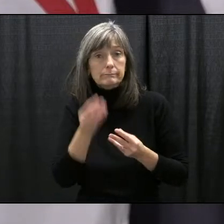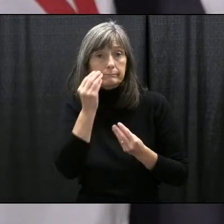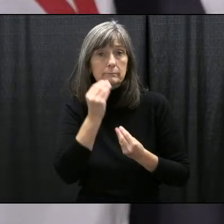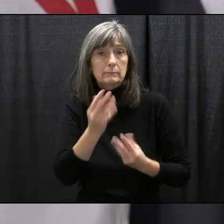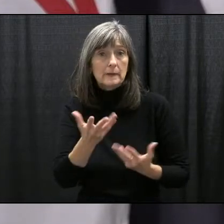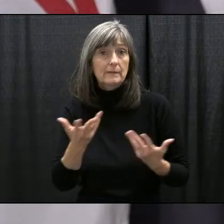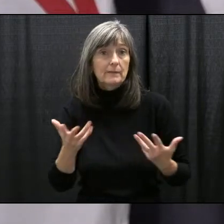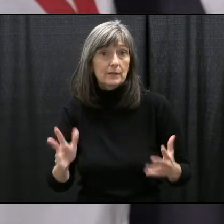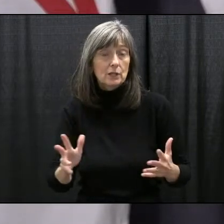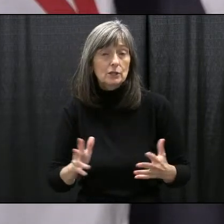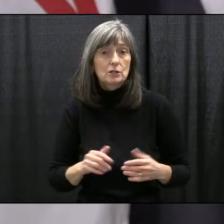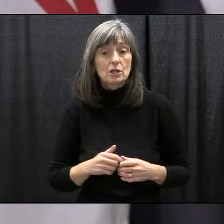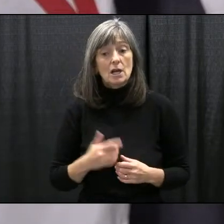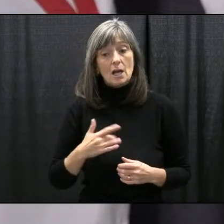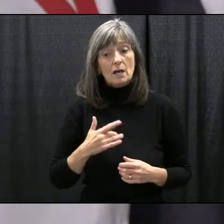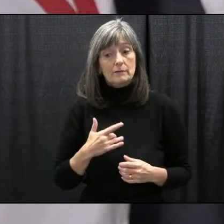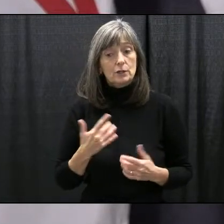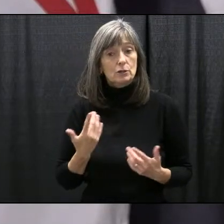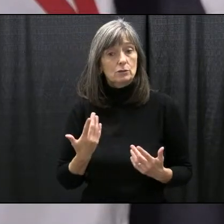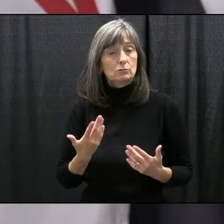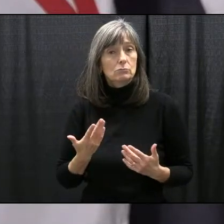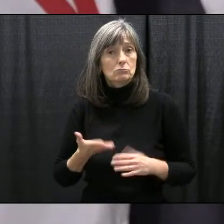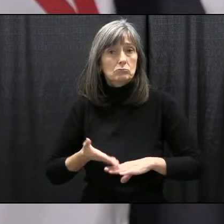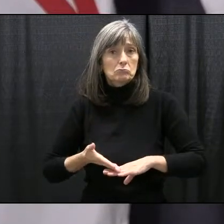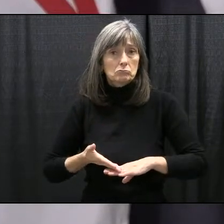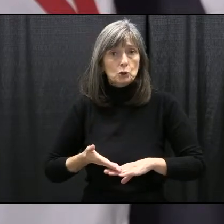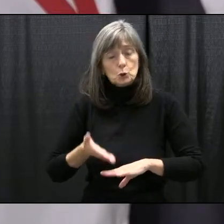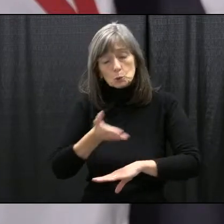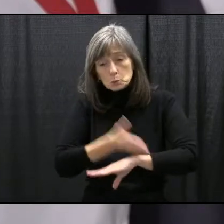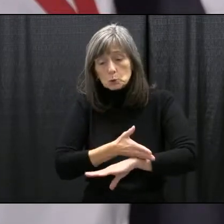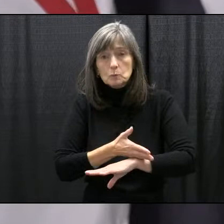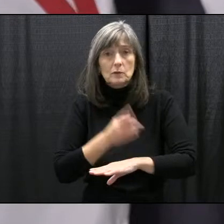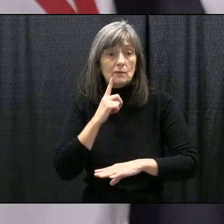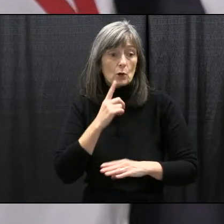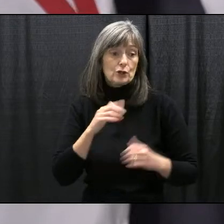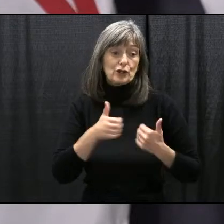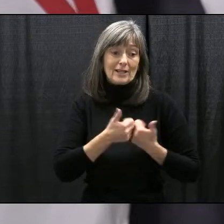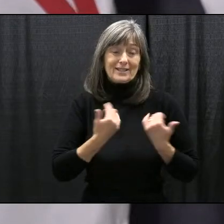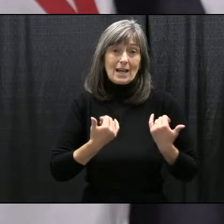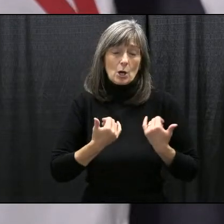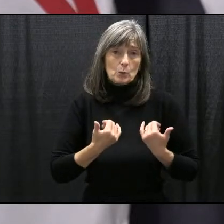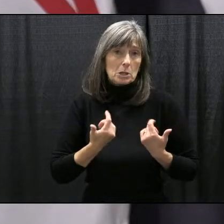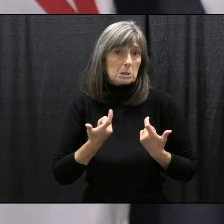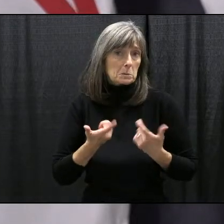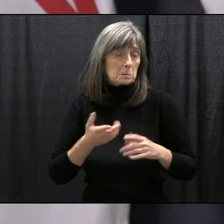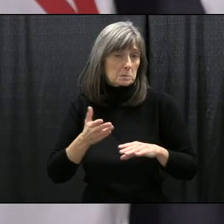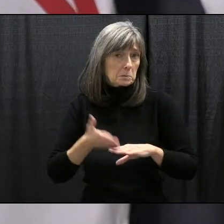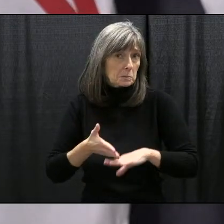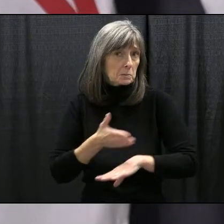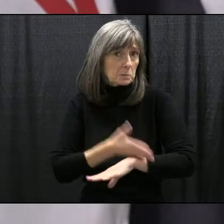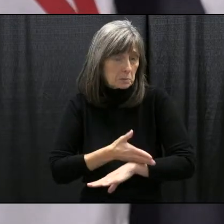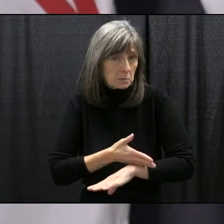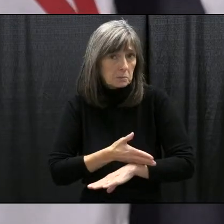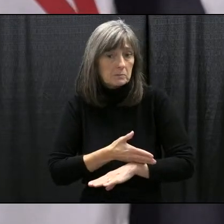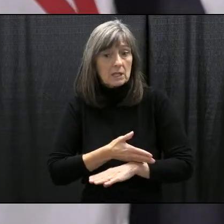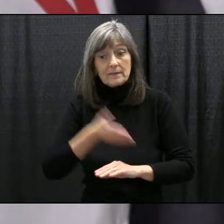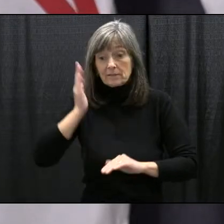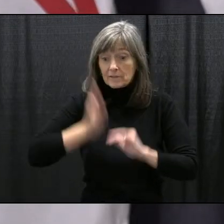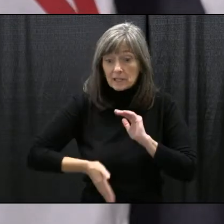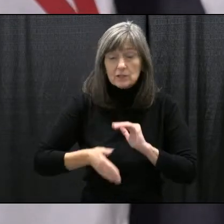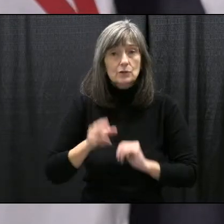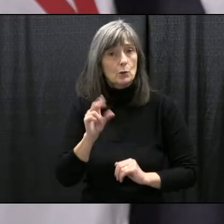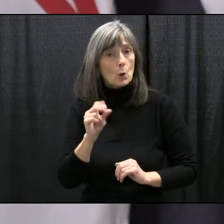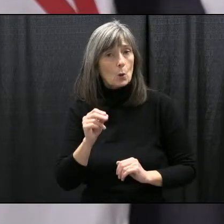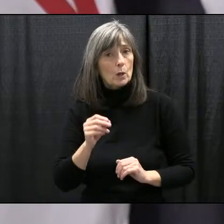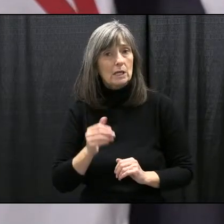it is a major step in addressing some of our current challenges. It is not an end in itself, but